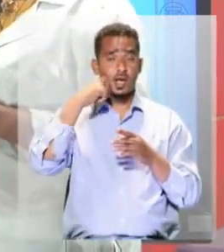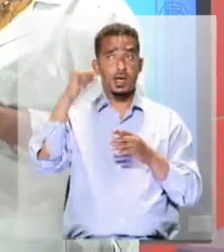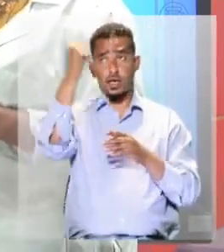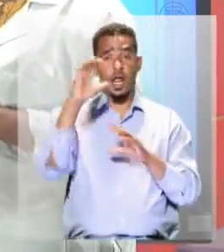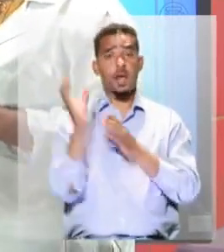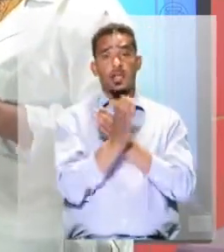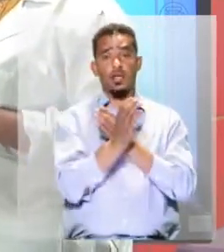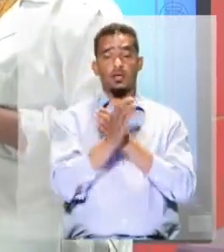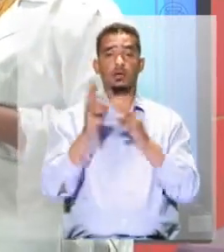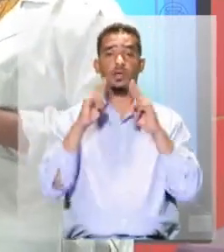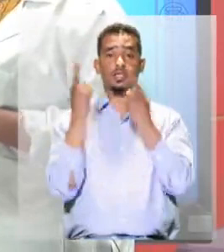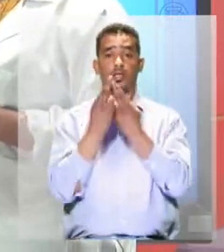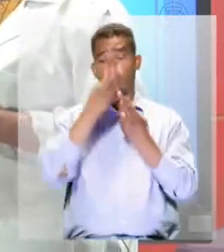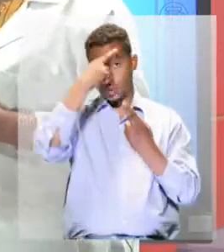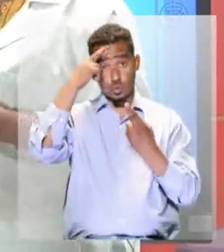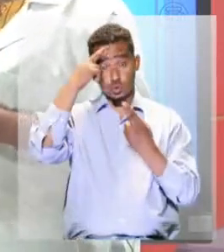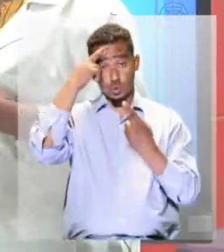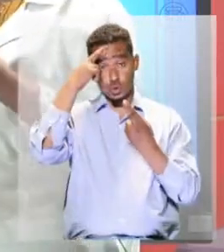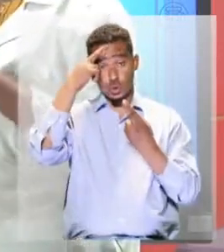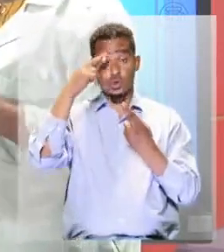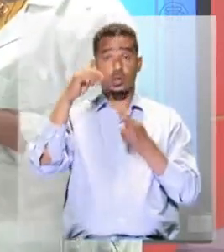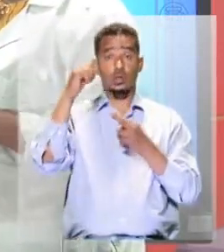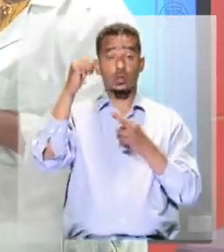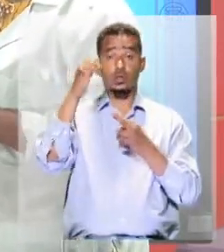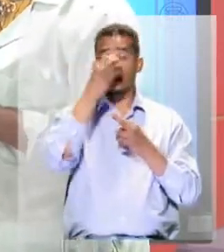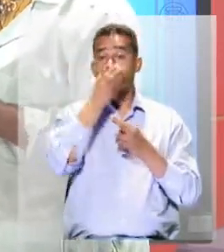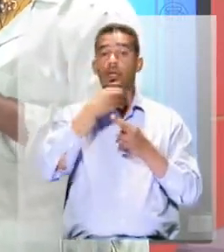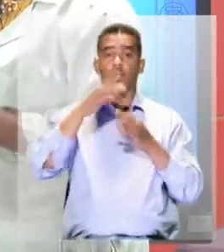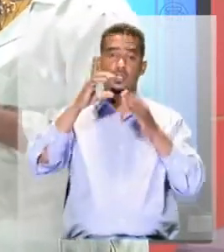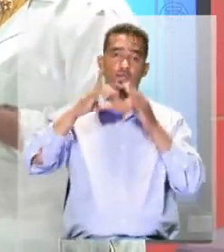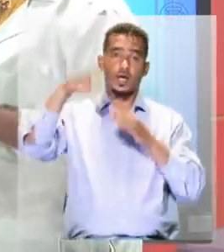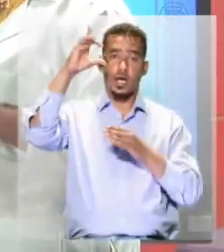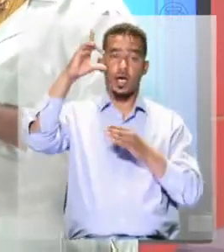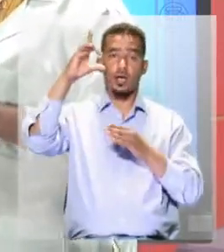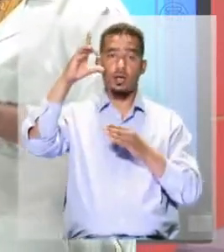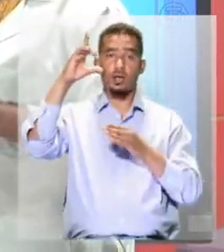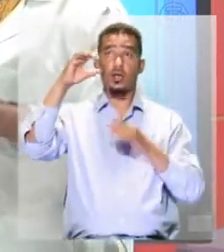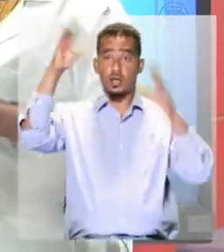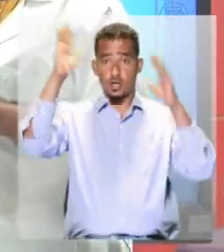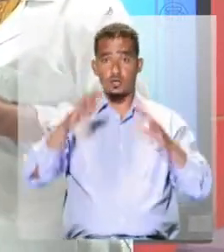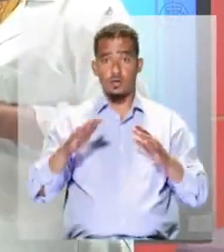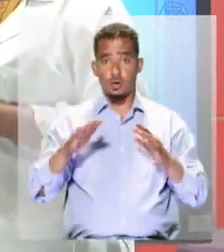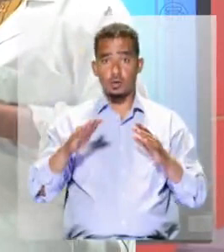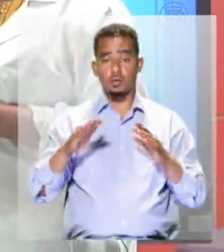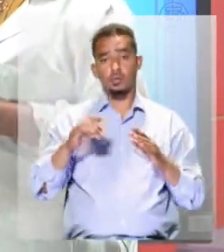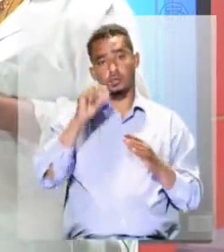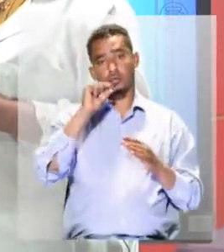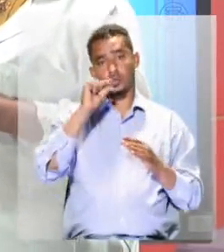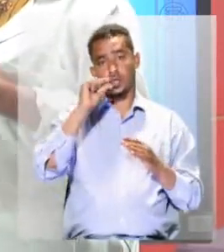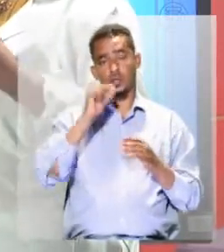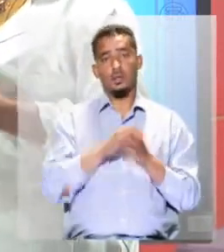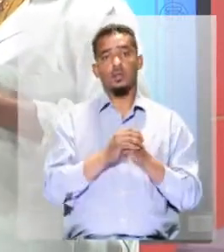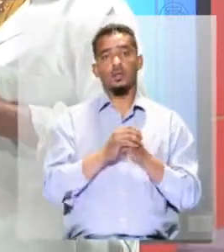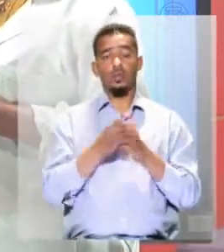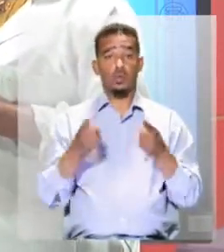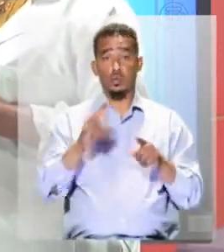region because the temperature is very high and rainfall is scant. And